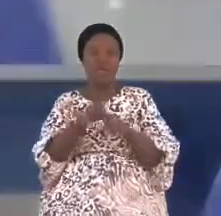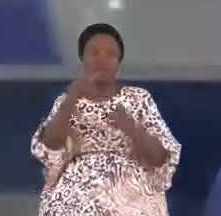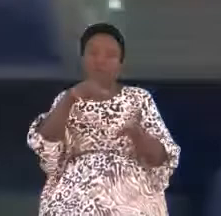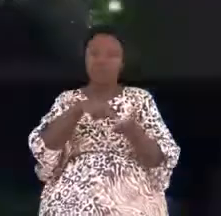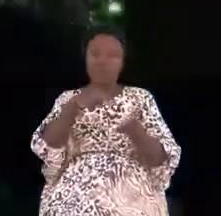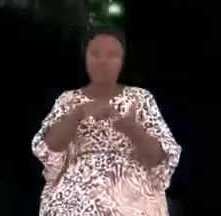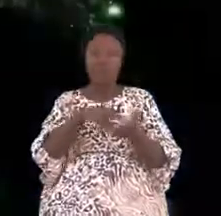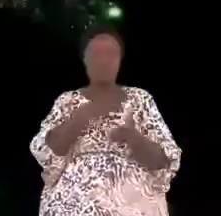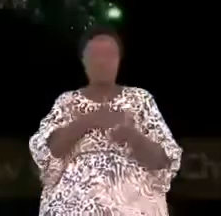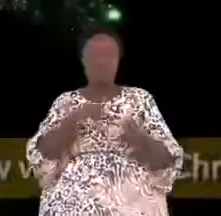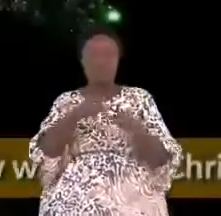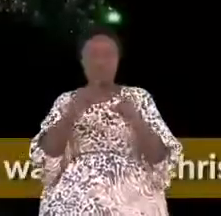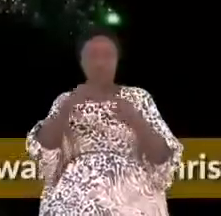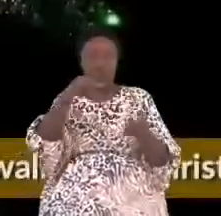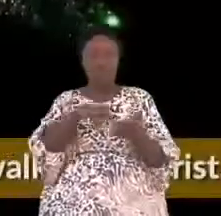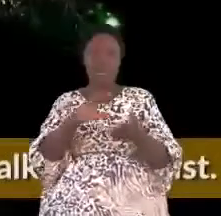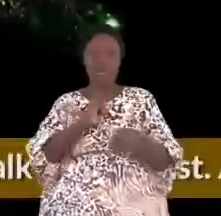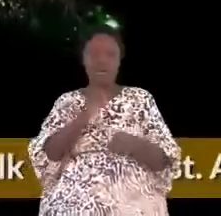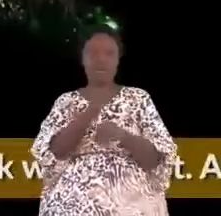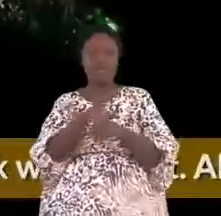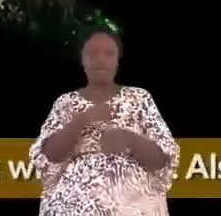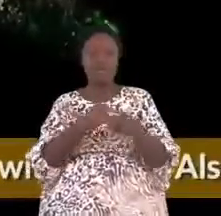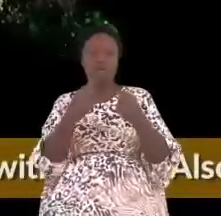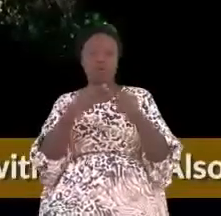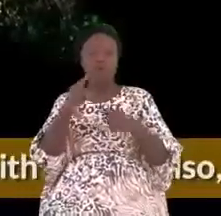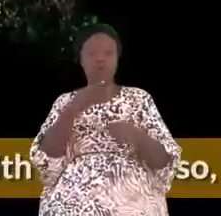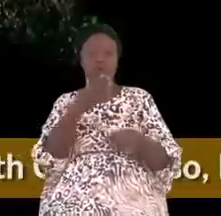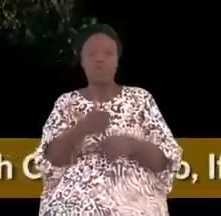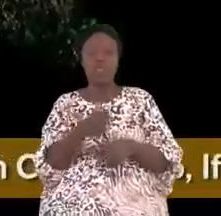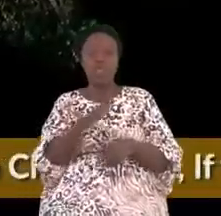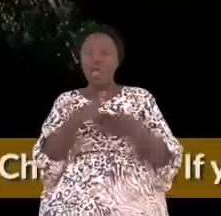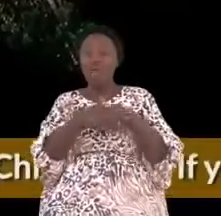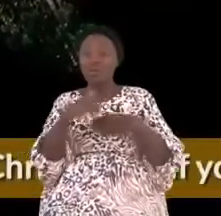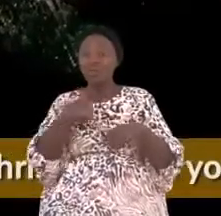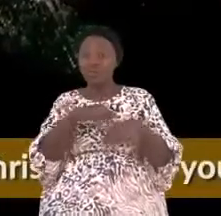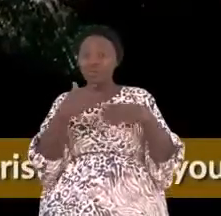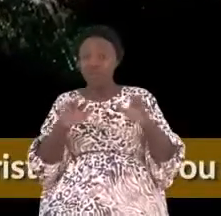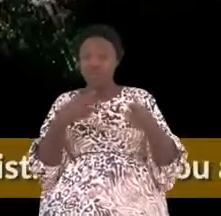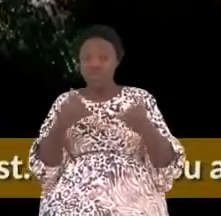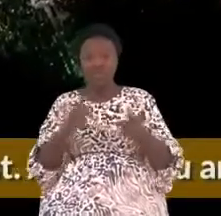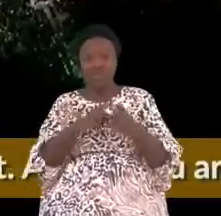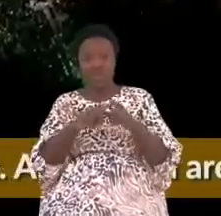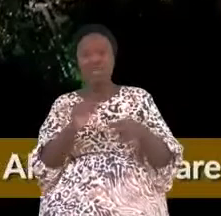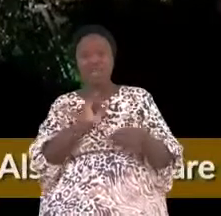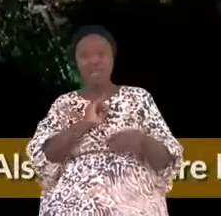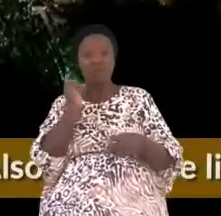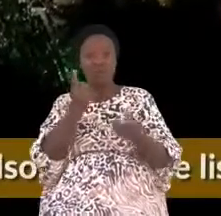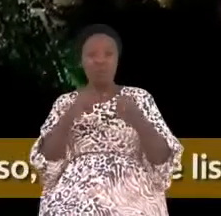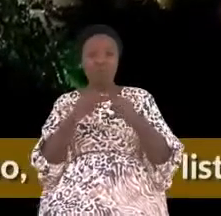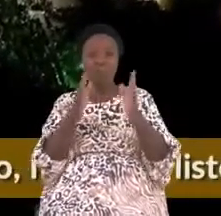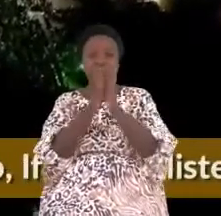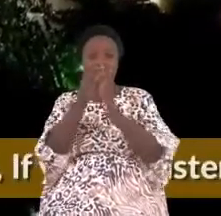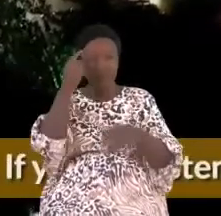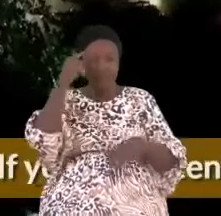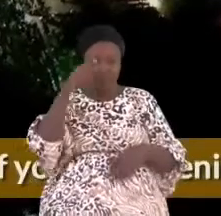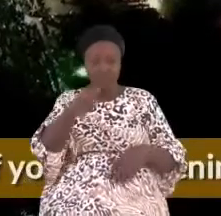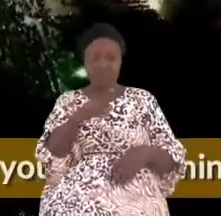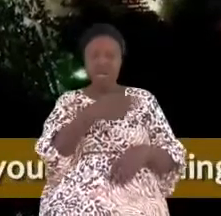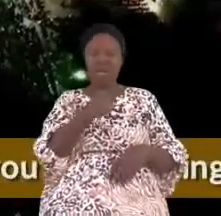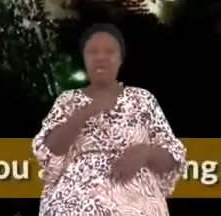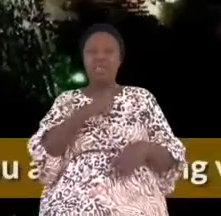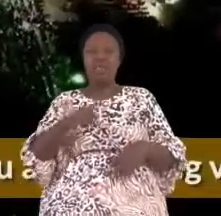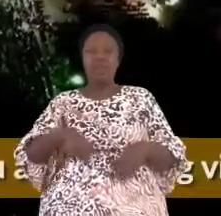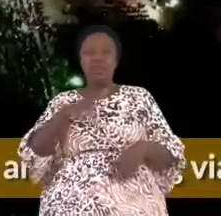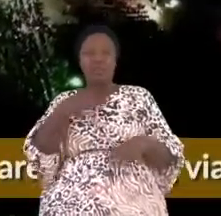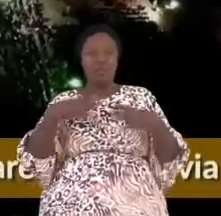a counselors will get to you there after we finish this session i come to pray for you and the lord